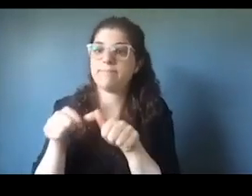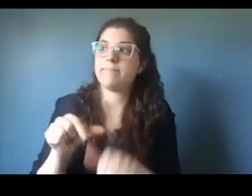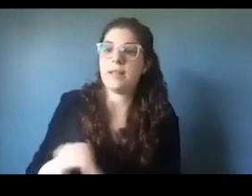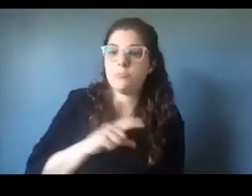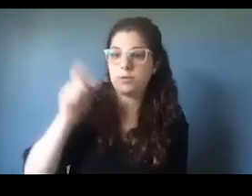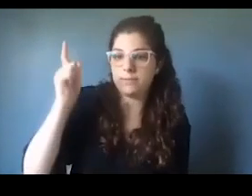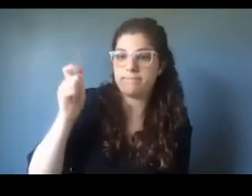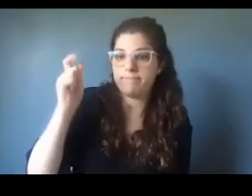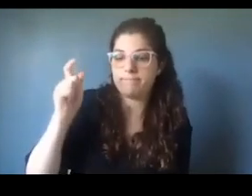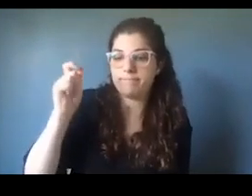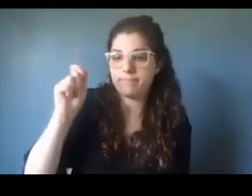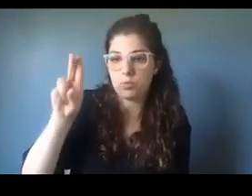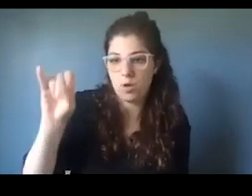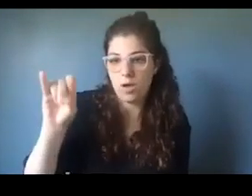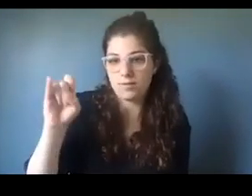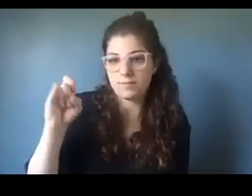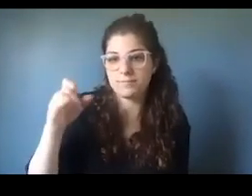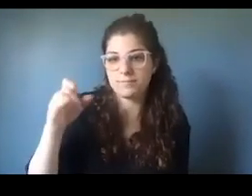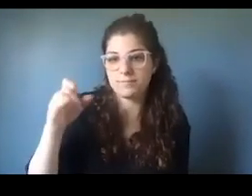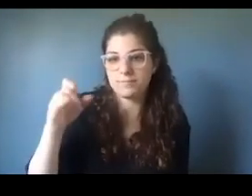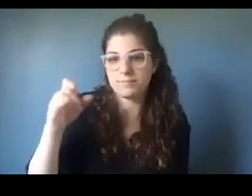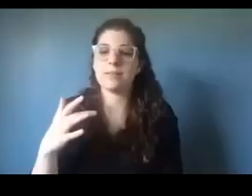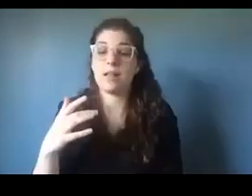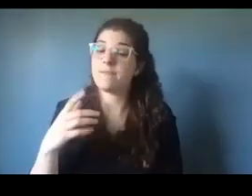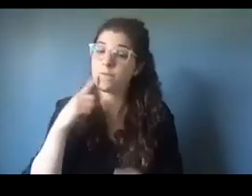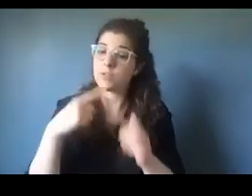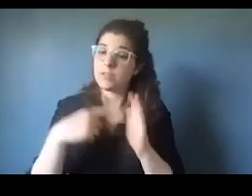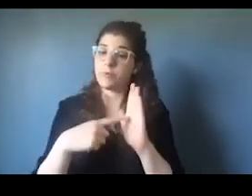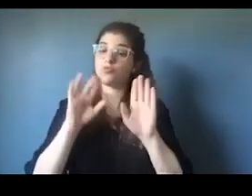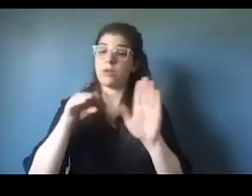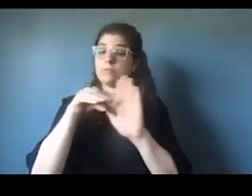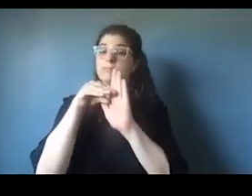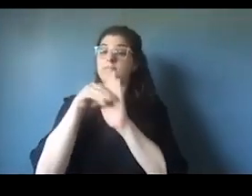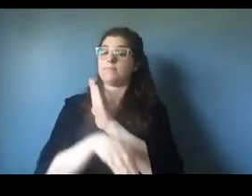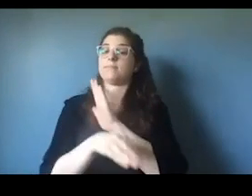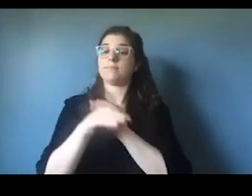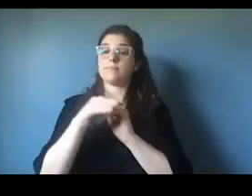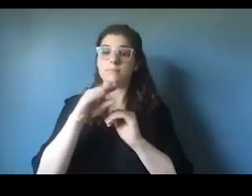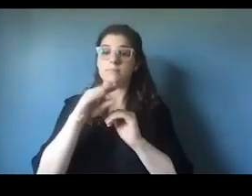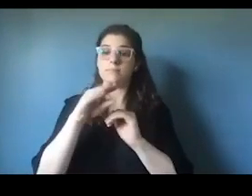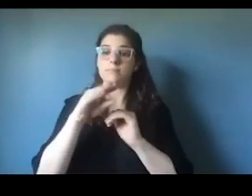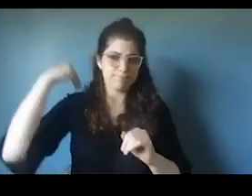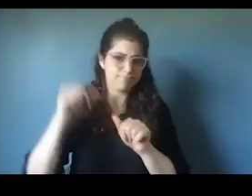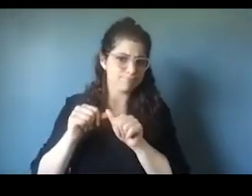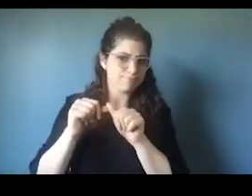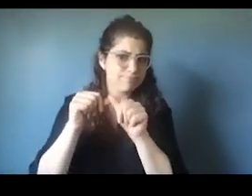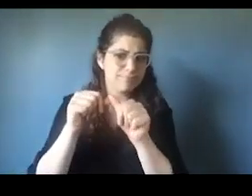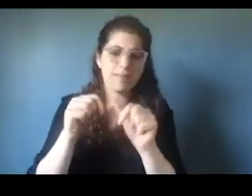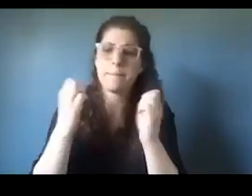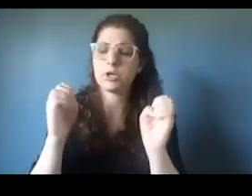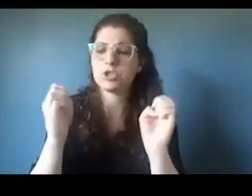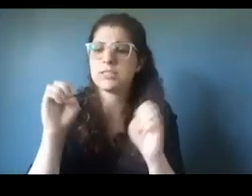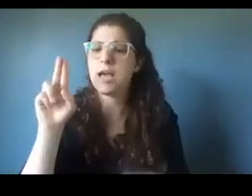usually a little bit at a time. So, for example, in the Great Recession, which lasted a long time, the Emergency Unemployment